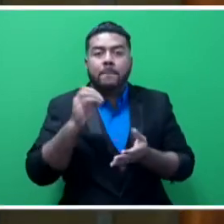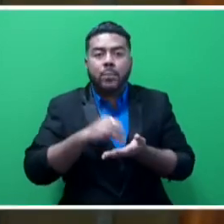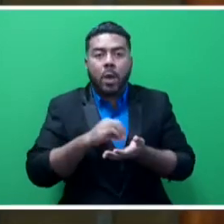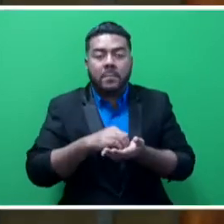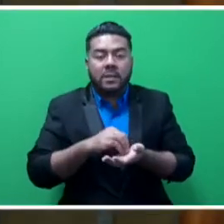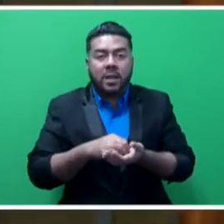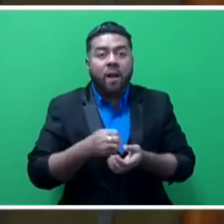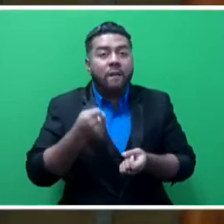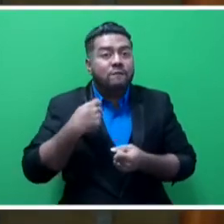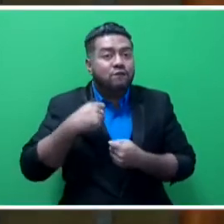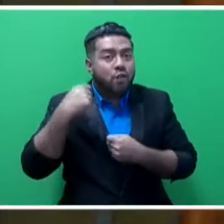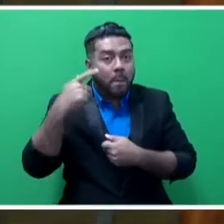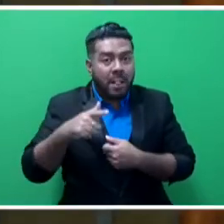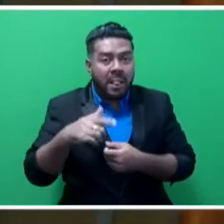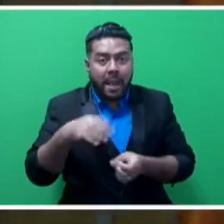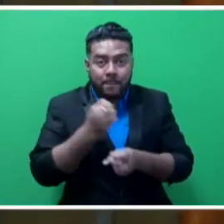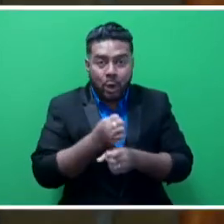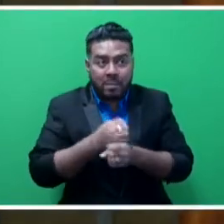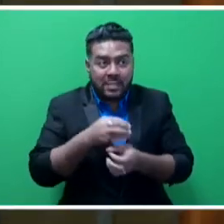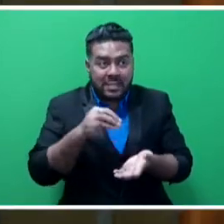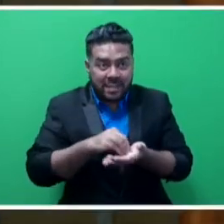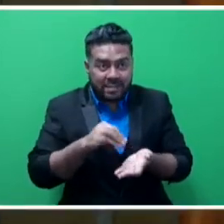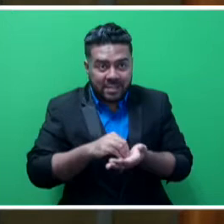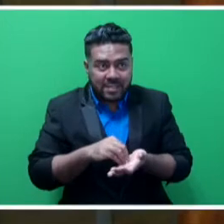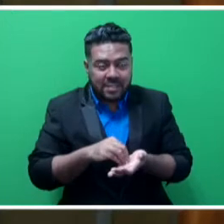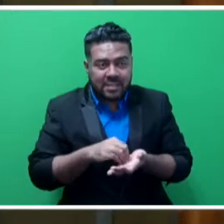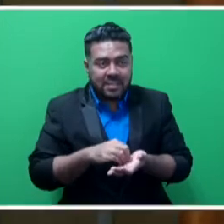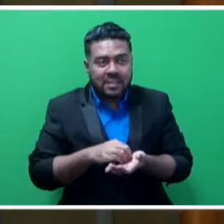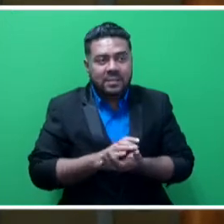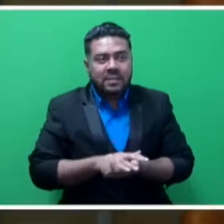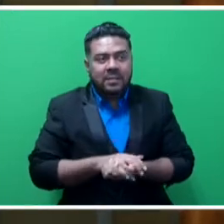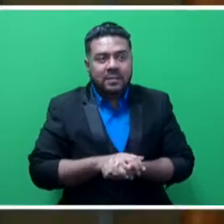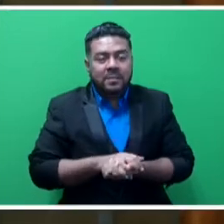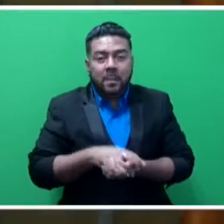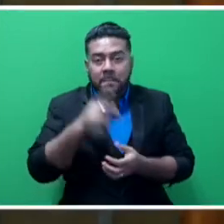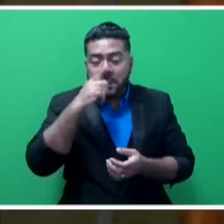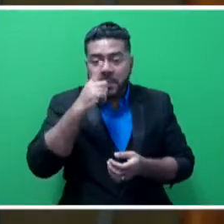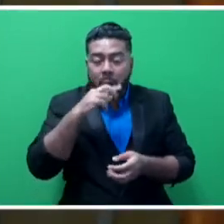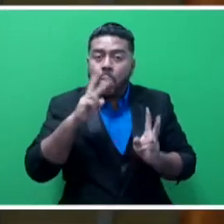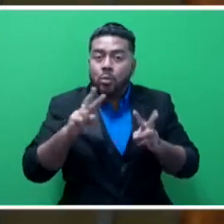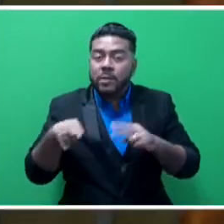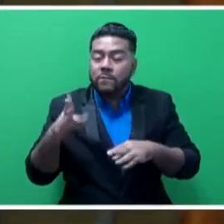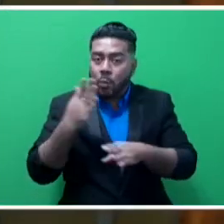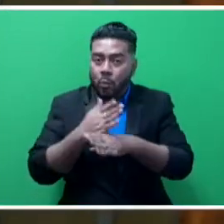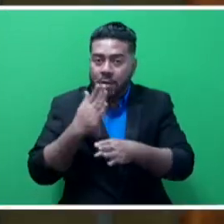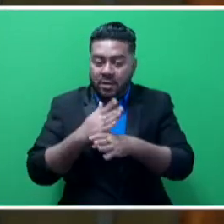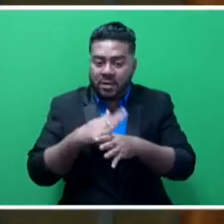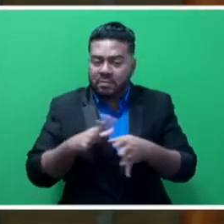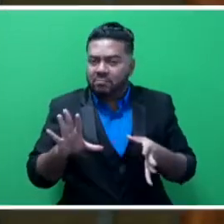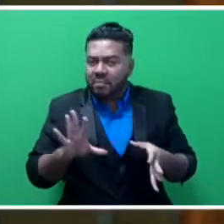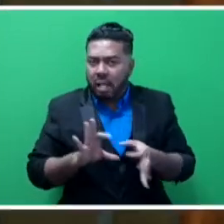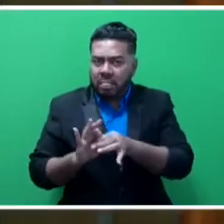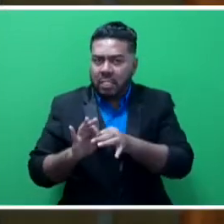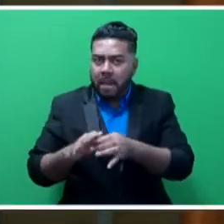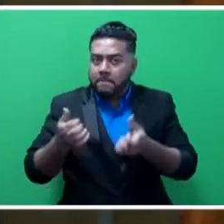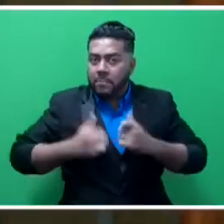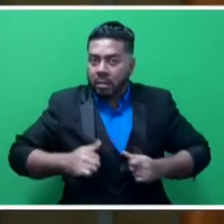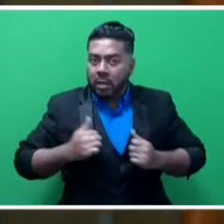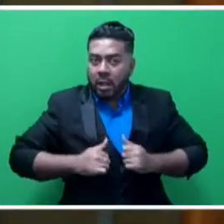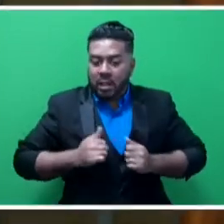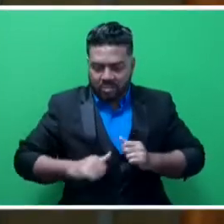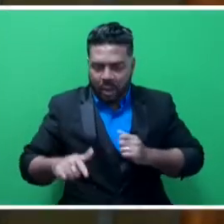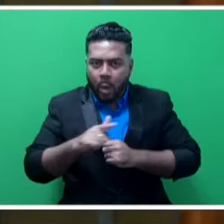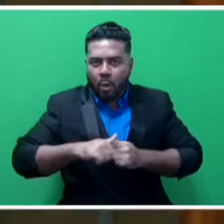Formal Employment Service, which caters for those looking for employment and work attachments in the local